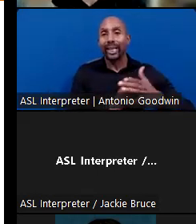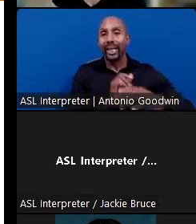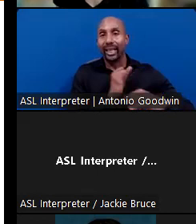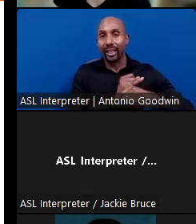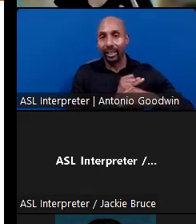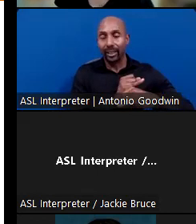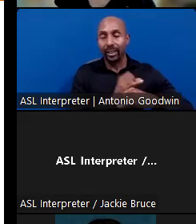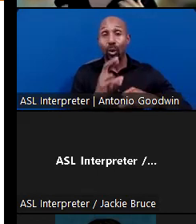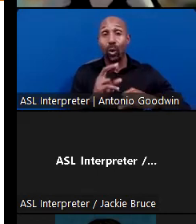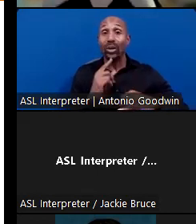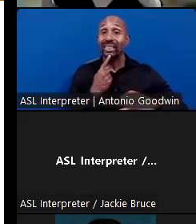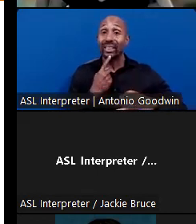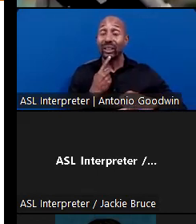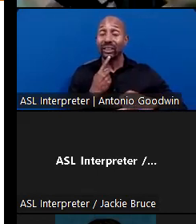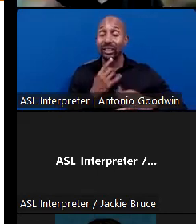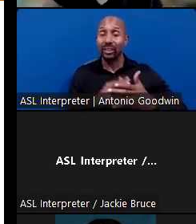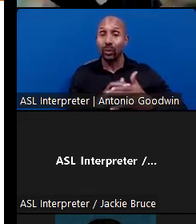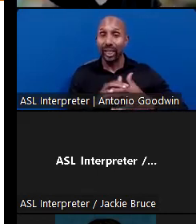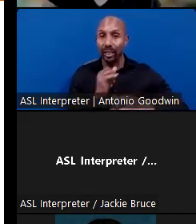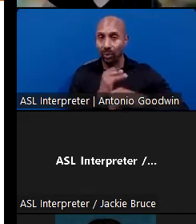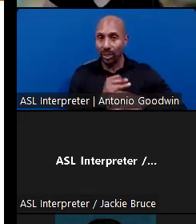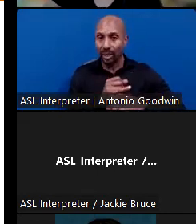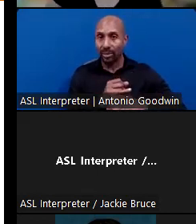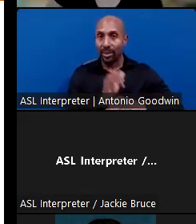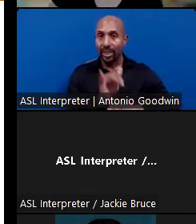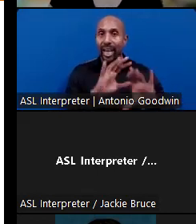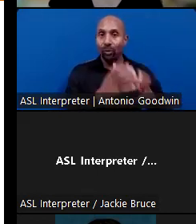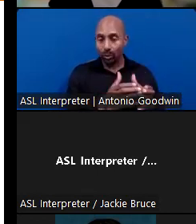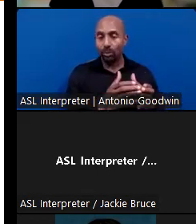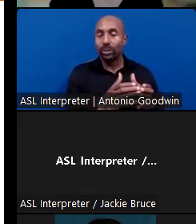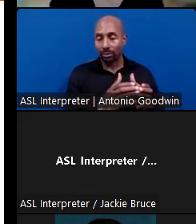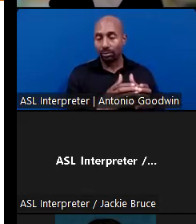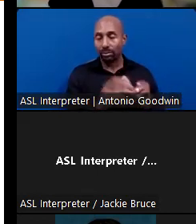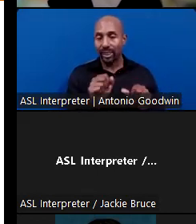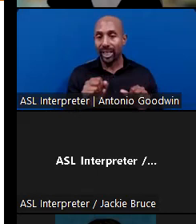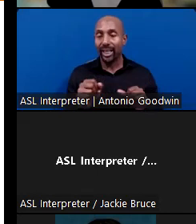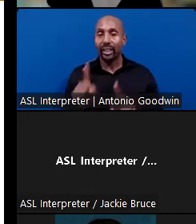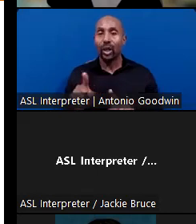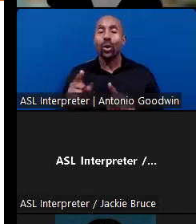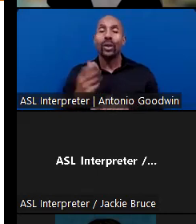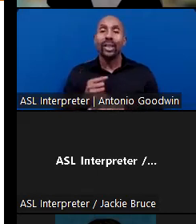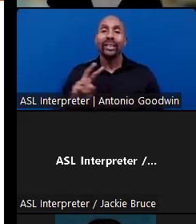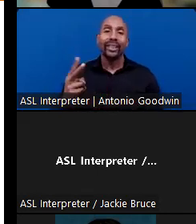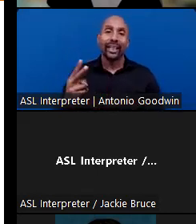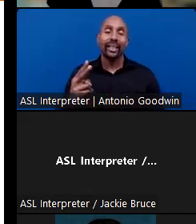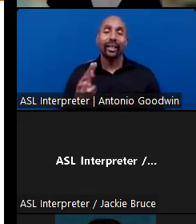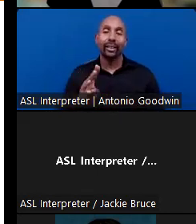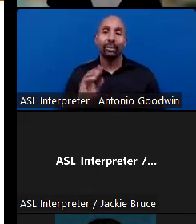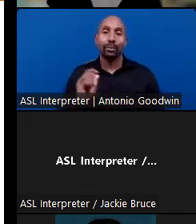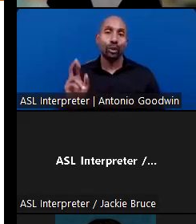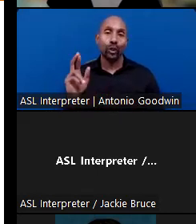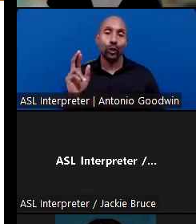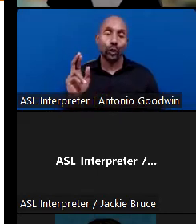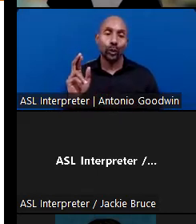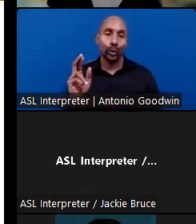compromised immune system or weakened immune system, and but all of the everything they list in